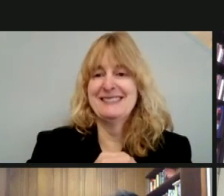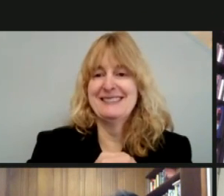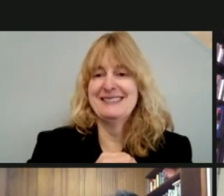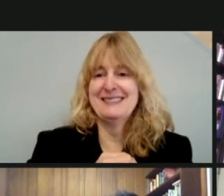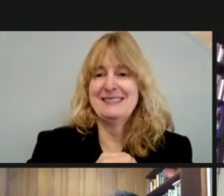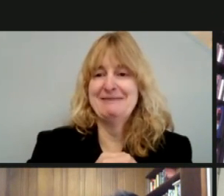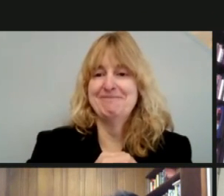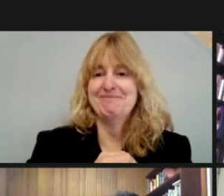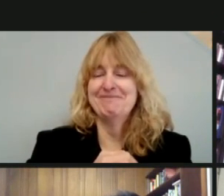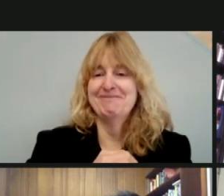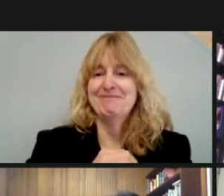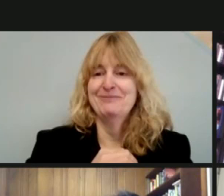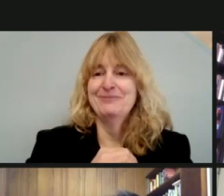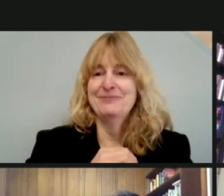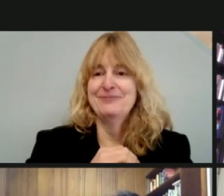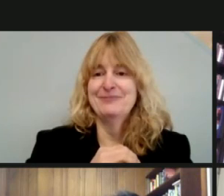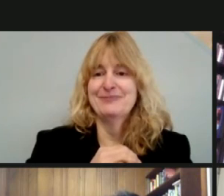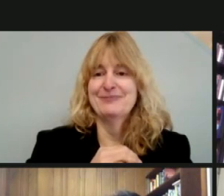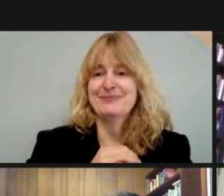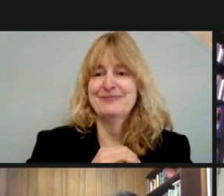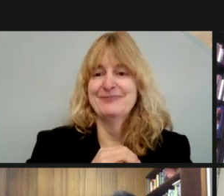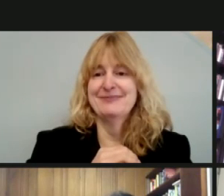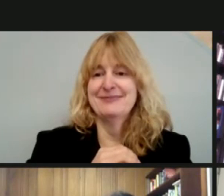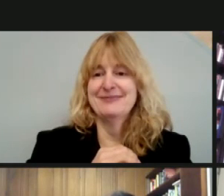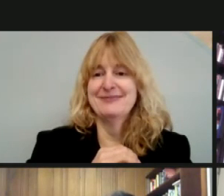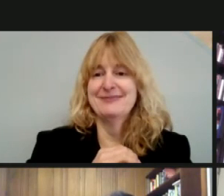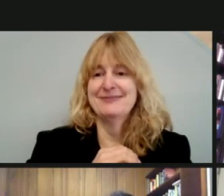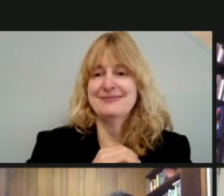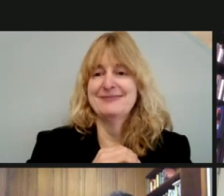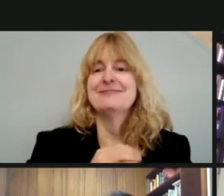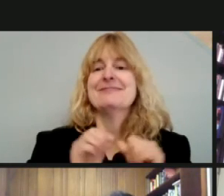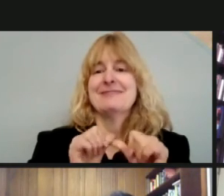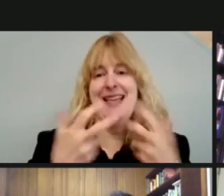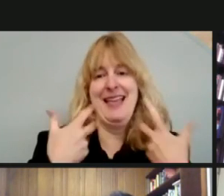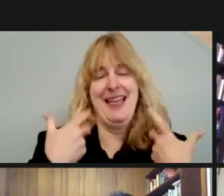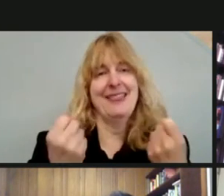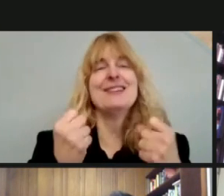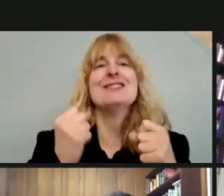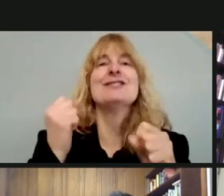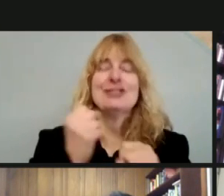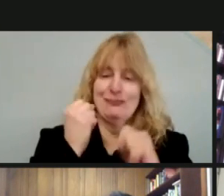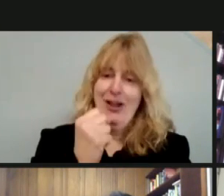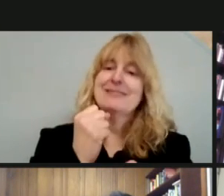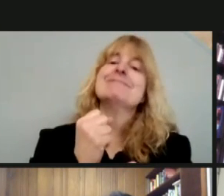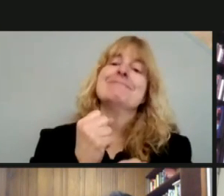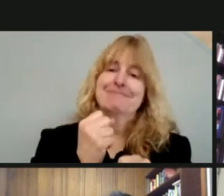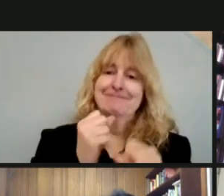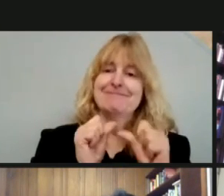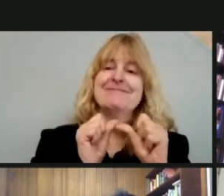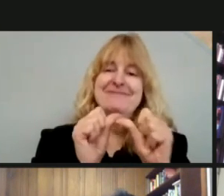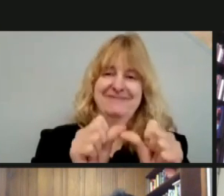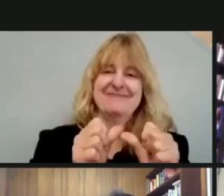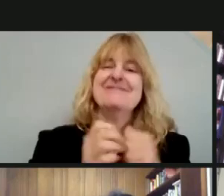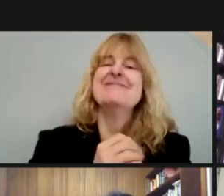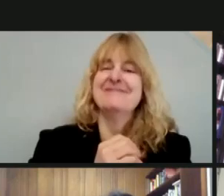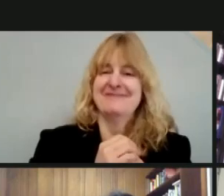Saludables, manténganse fuertes, stay healthy, stay strong, and manténganse y cuídense.